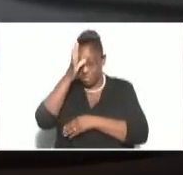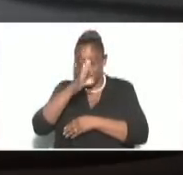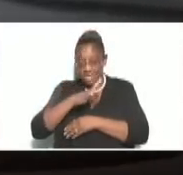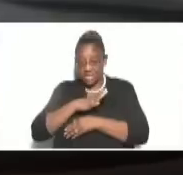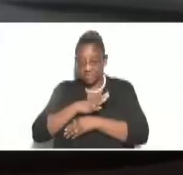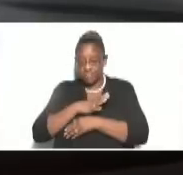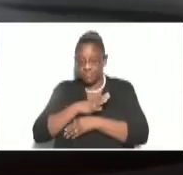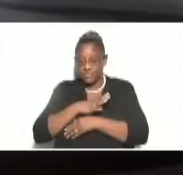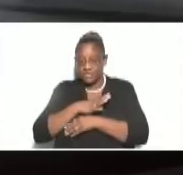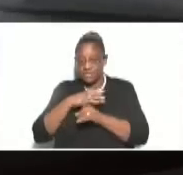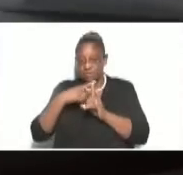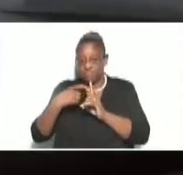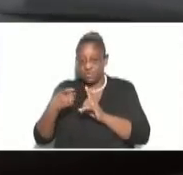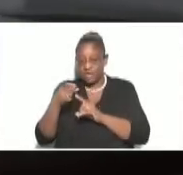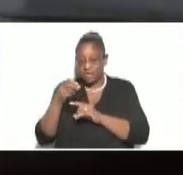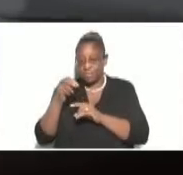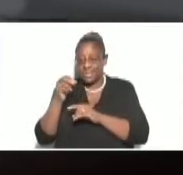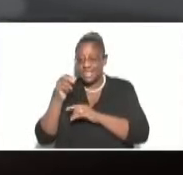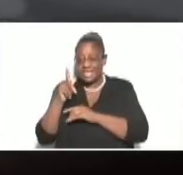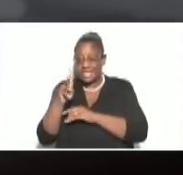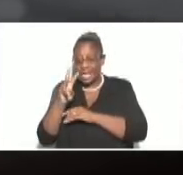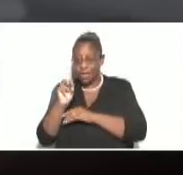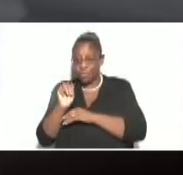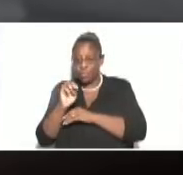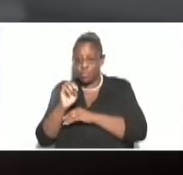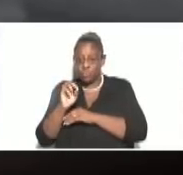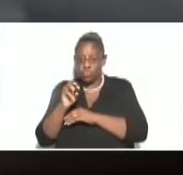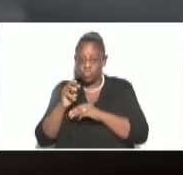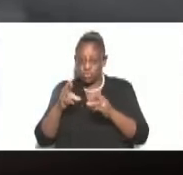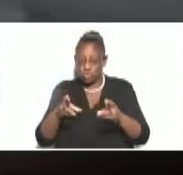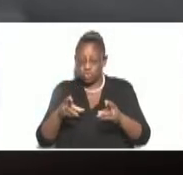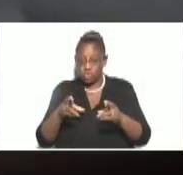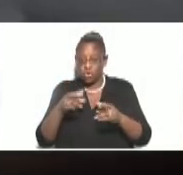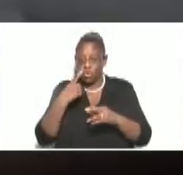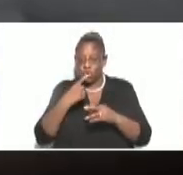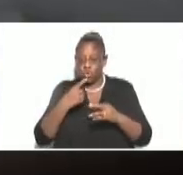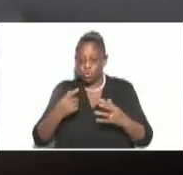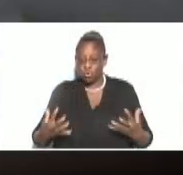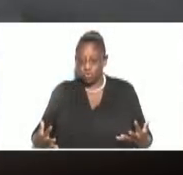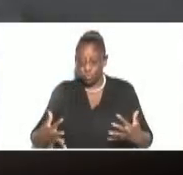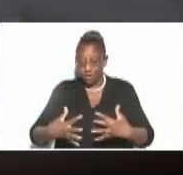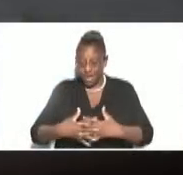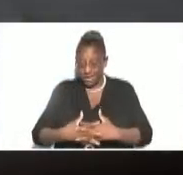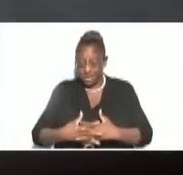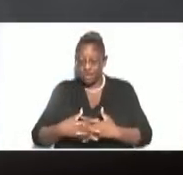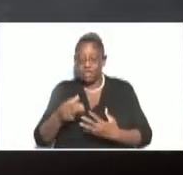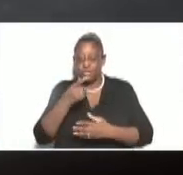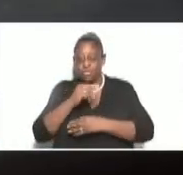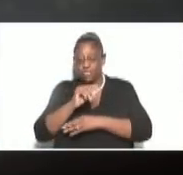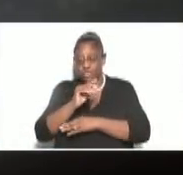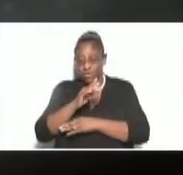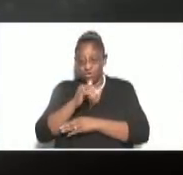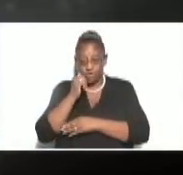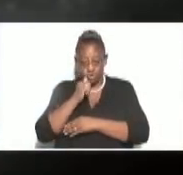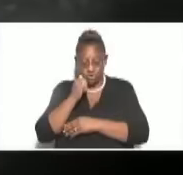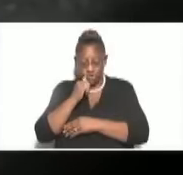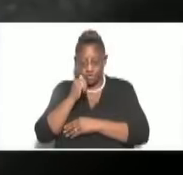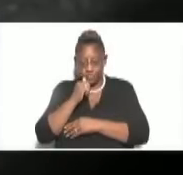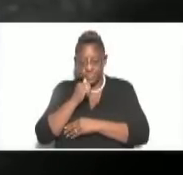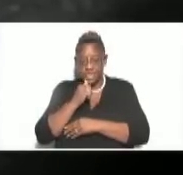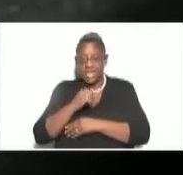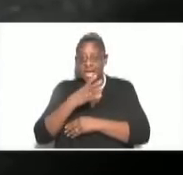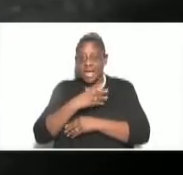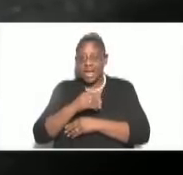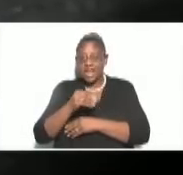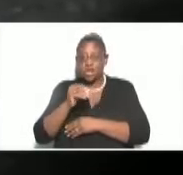in connection with impregnating an 11-year-old girl. His 40-year-old girlfriend, the child's mother, was charged along